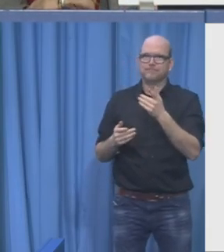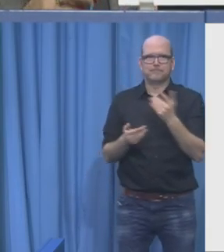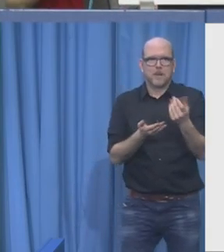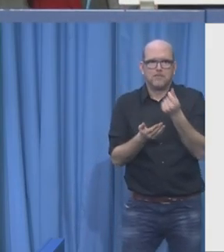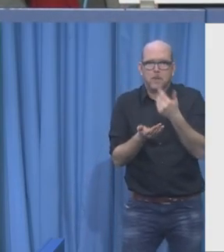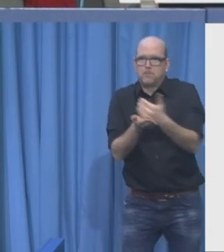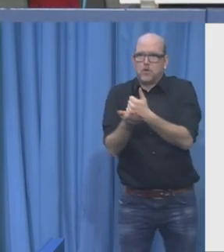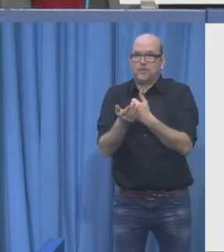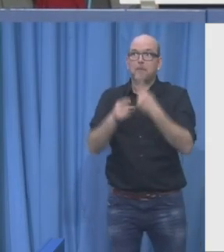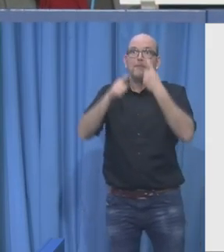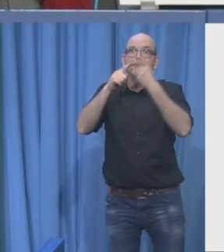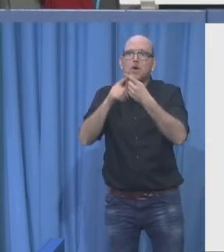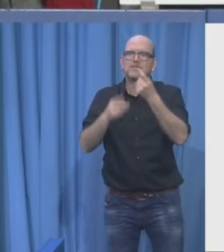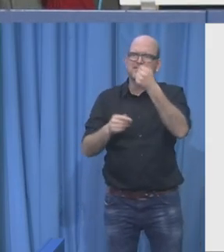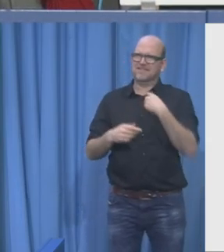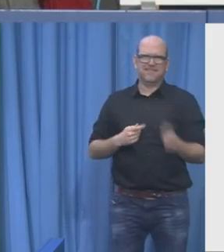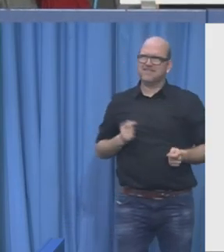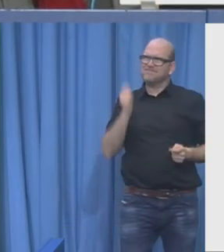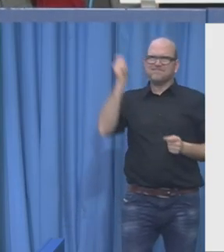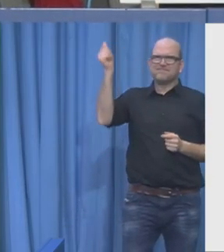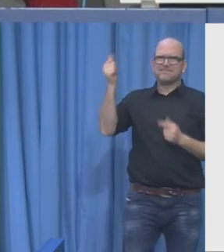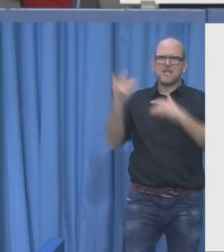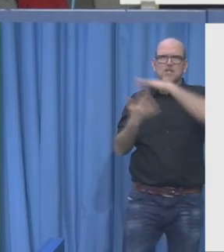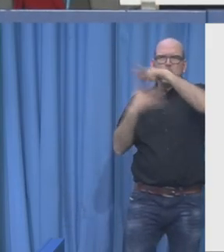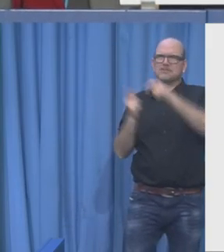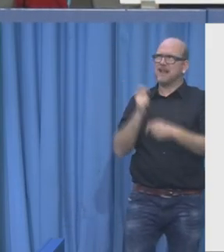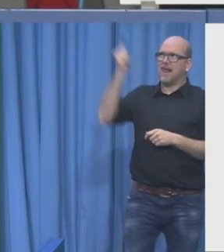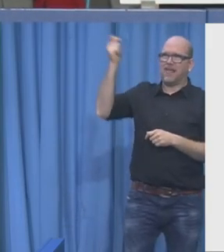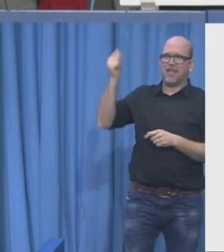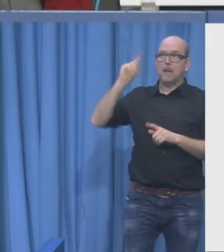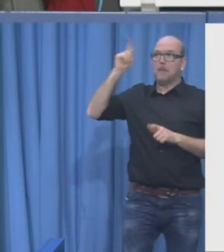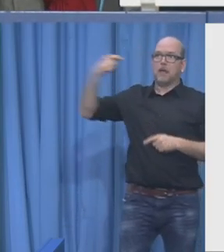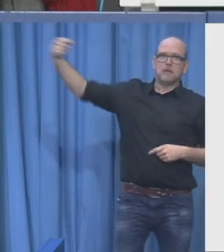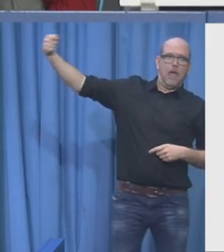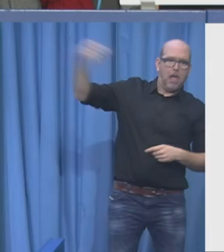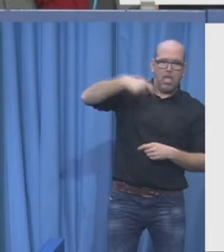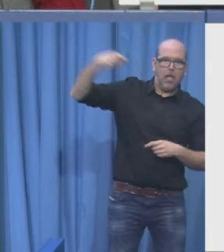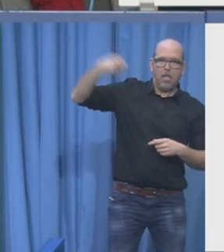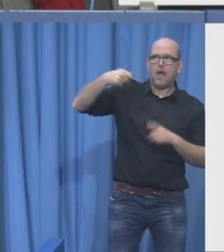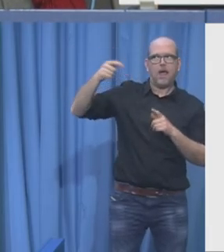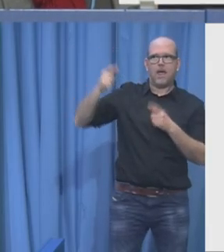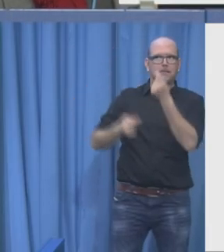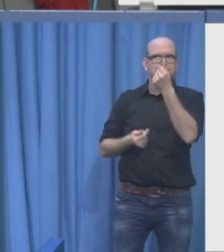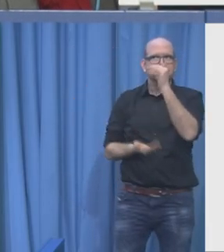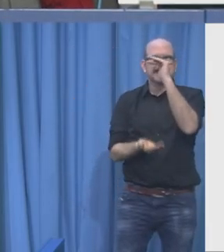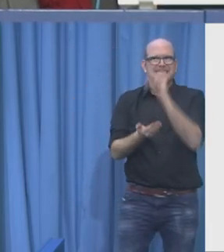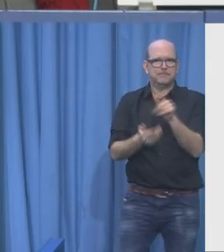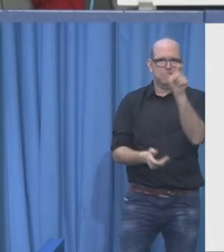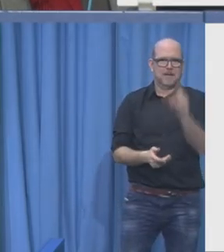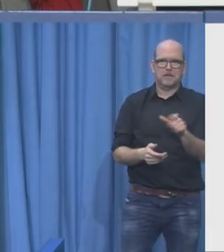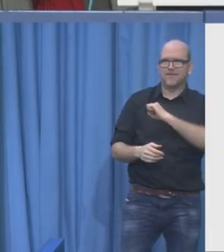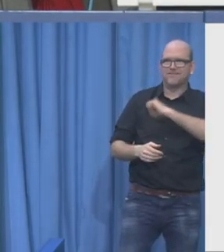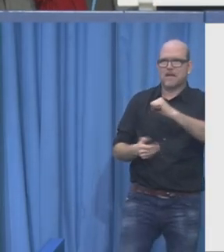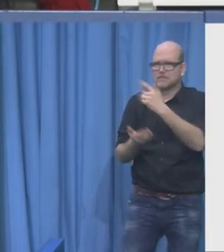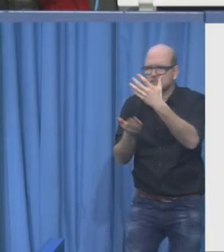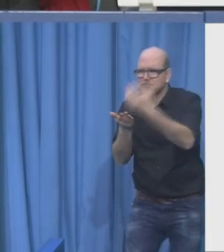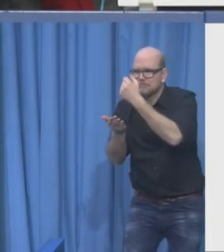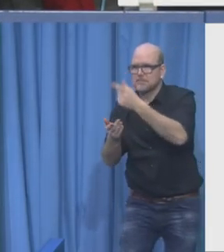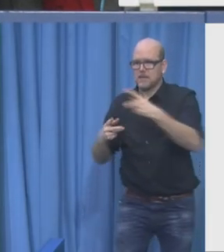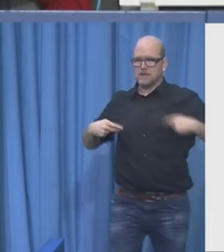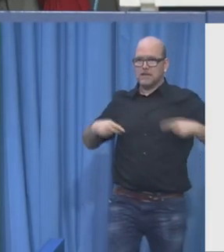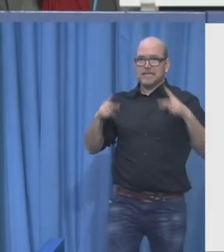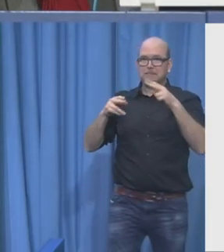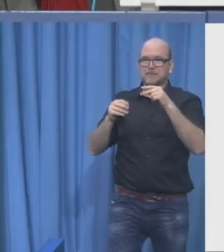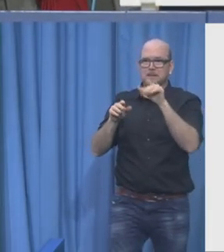been documenting every stage of the process, because if we really want to scale up and other actors to learn from